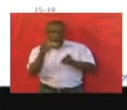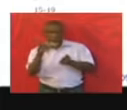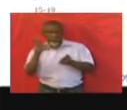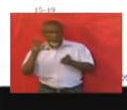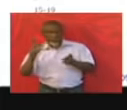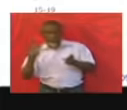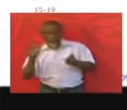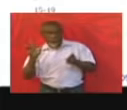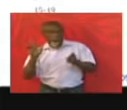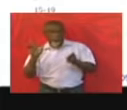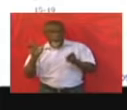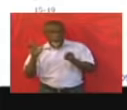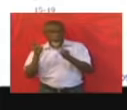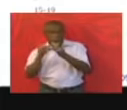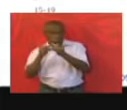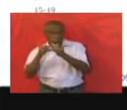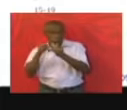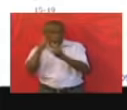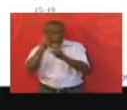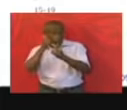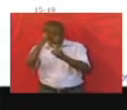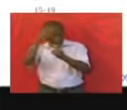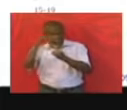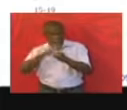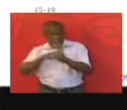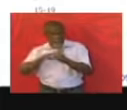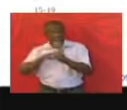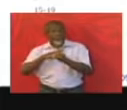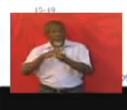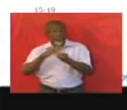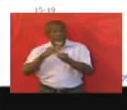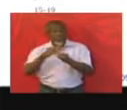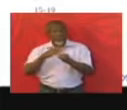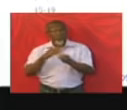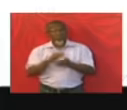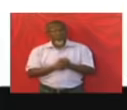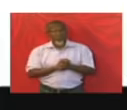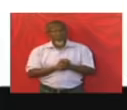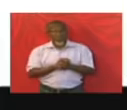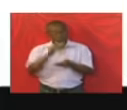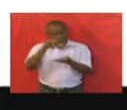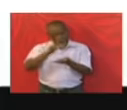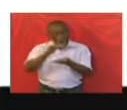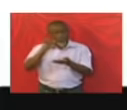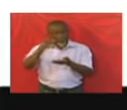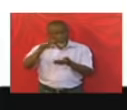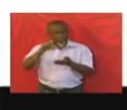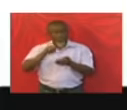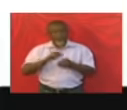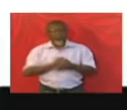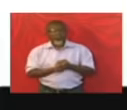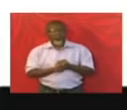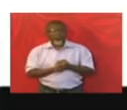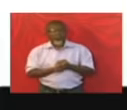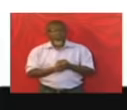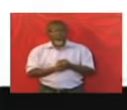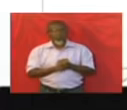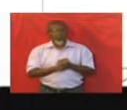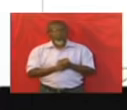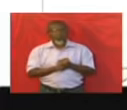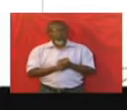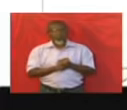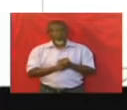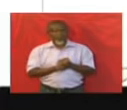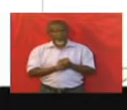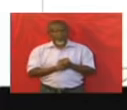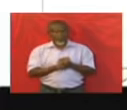from the 75% male that it was in previous times. Next slide. Geographic distribution. Continue. Next slide. We